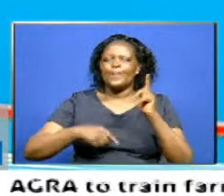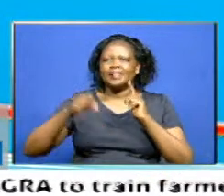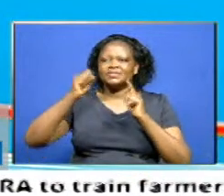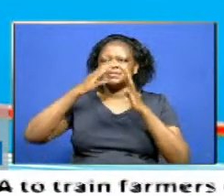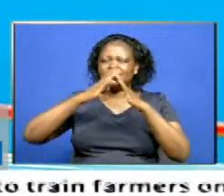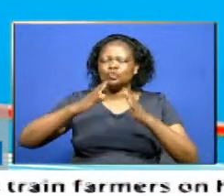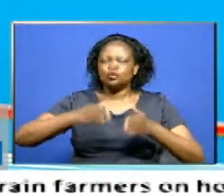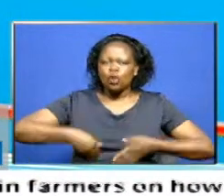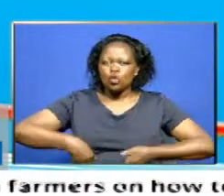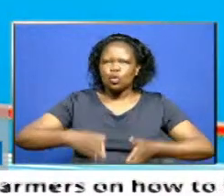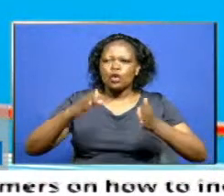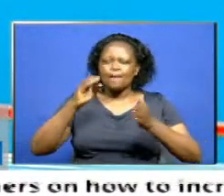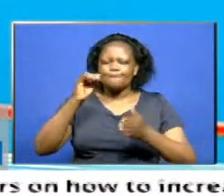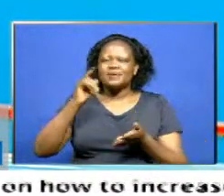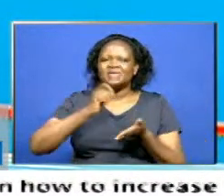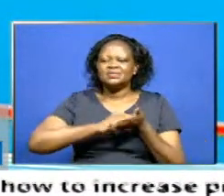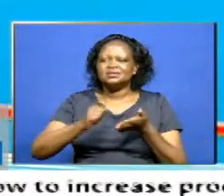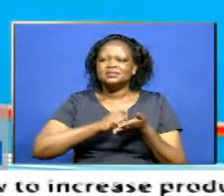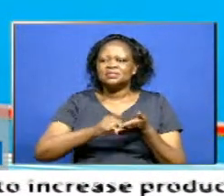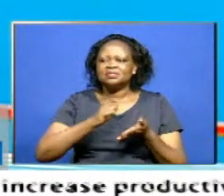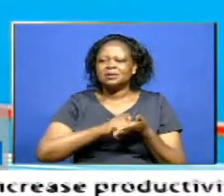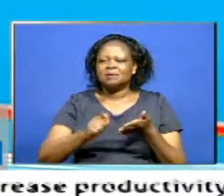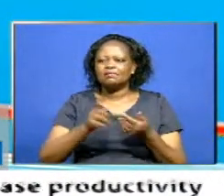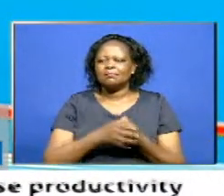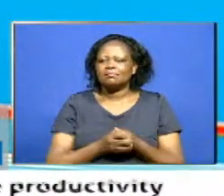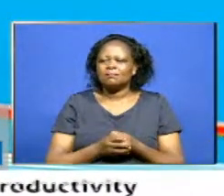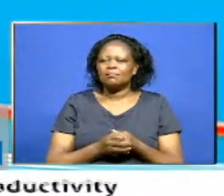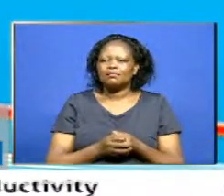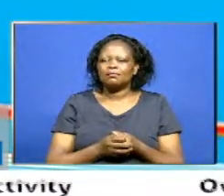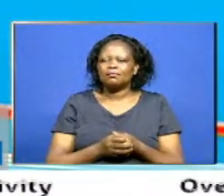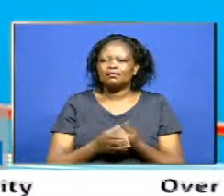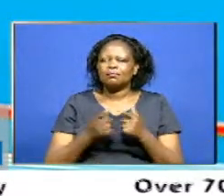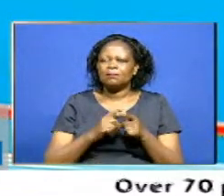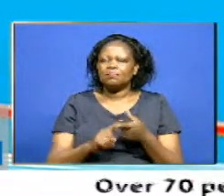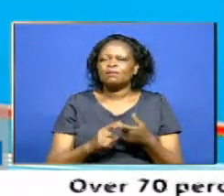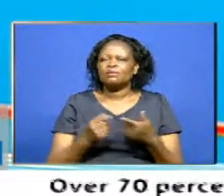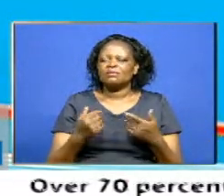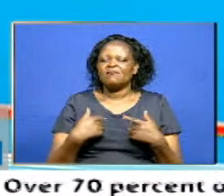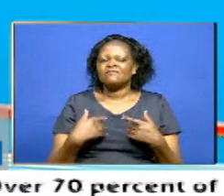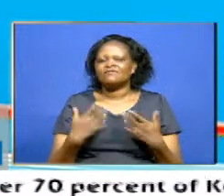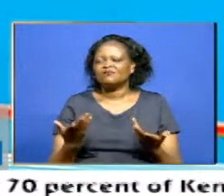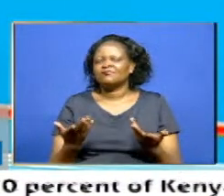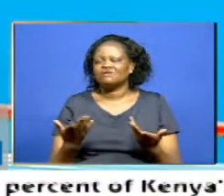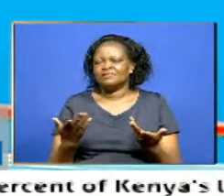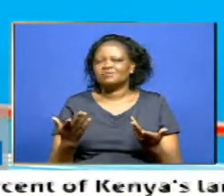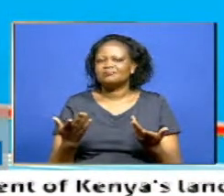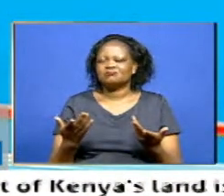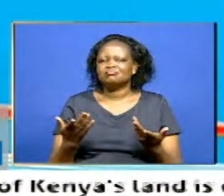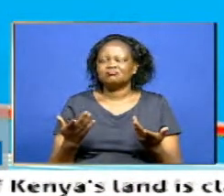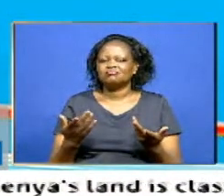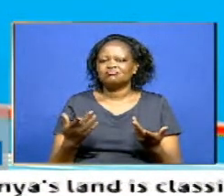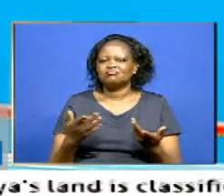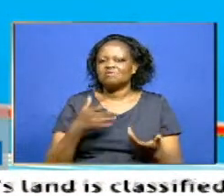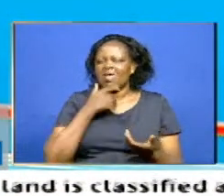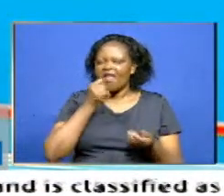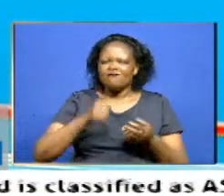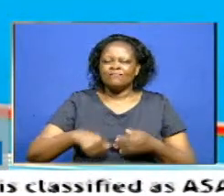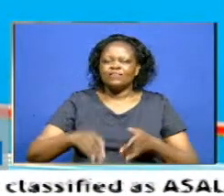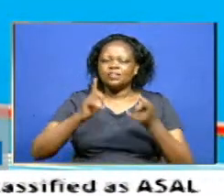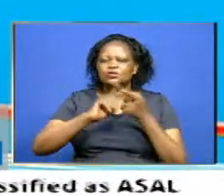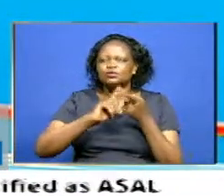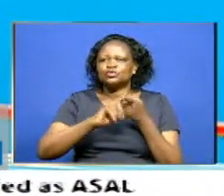Road, the BBI Secretariat. It will take the turn on Kenyatta Avenue